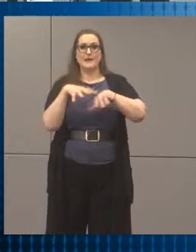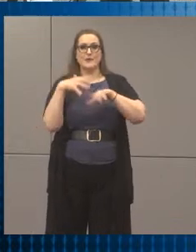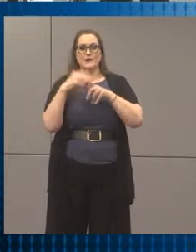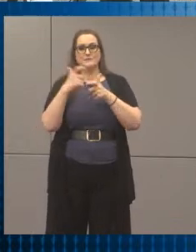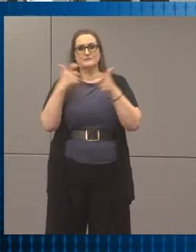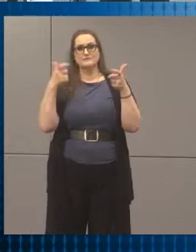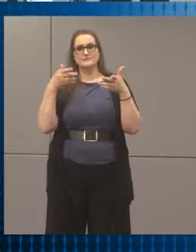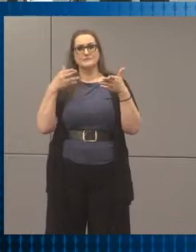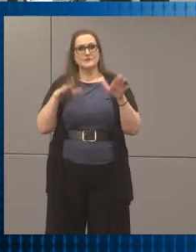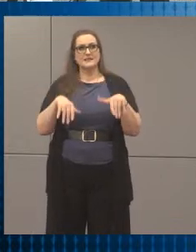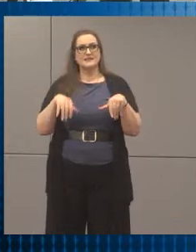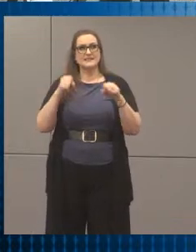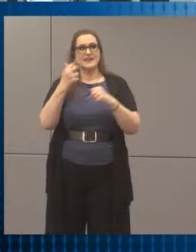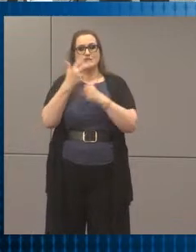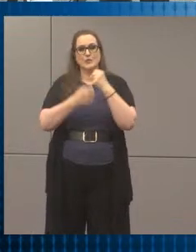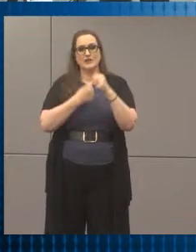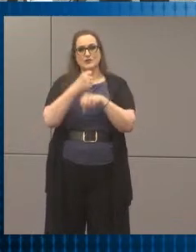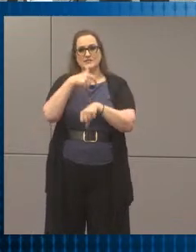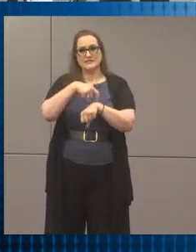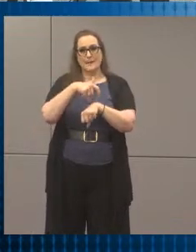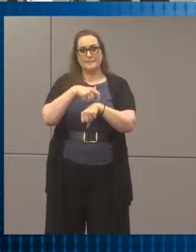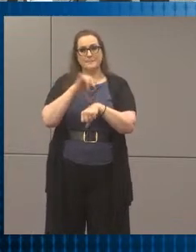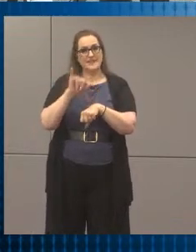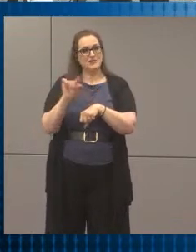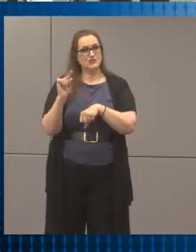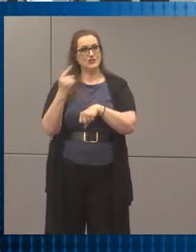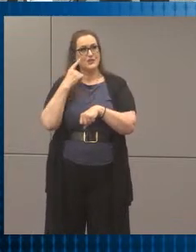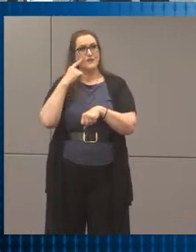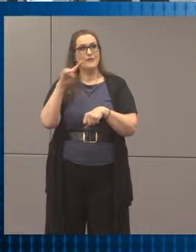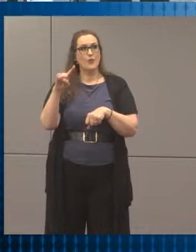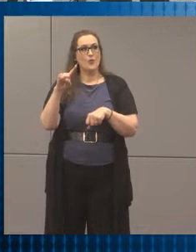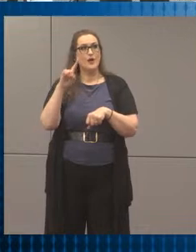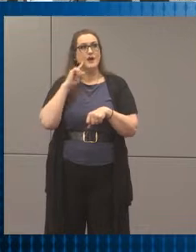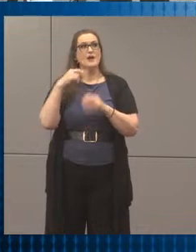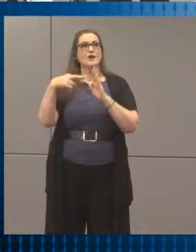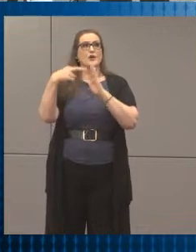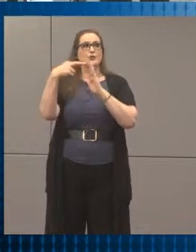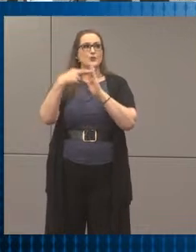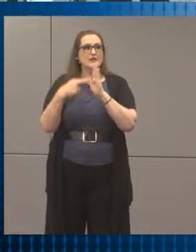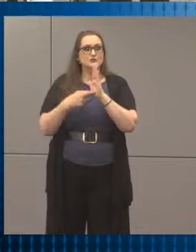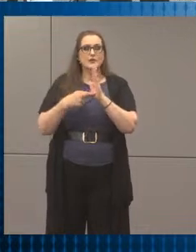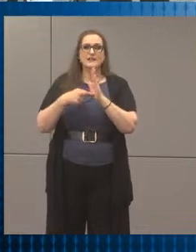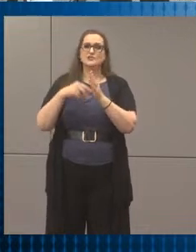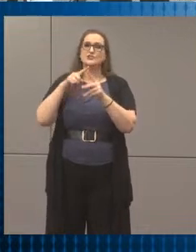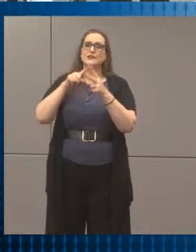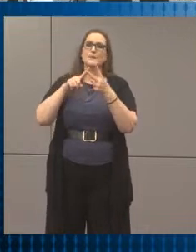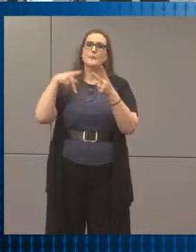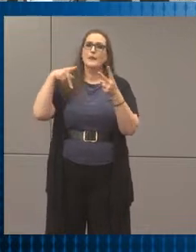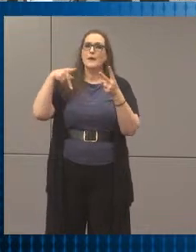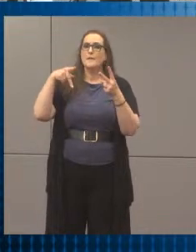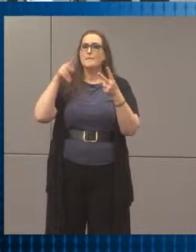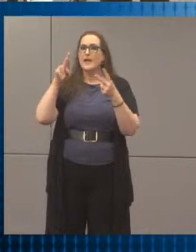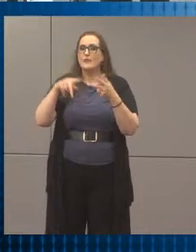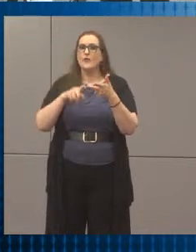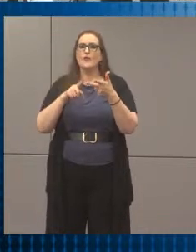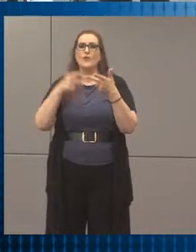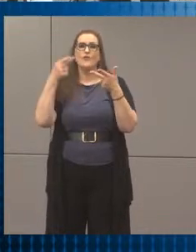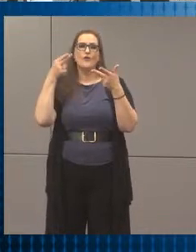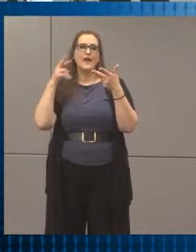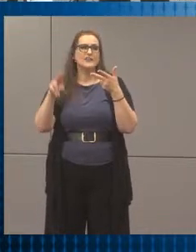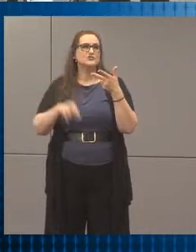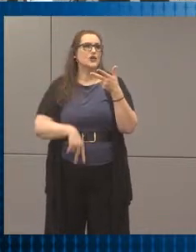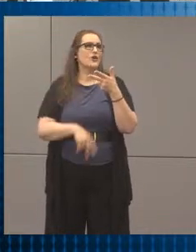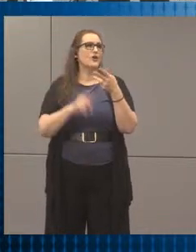fashion, it's taken 3 years of time. That's just for the registration, payroll, HR, you know, where